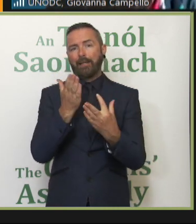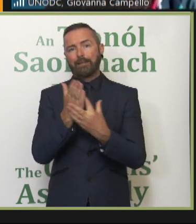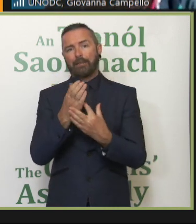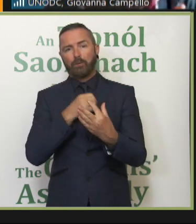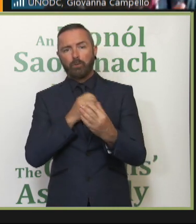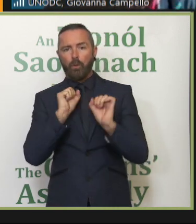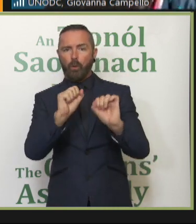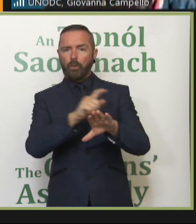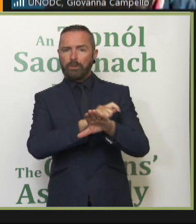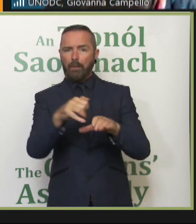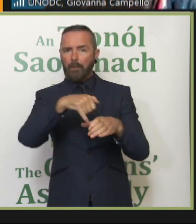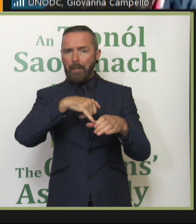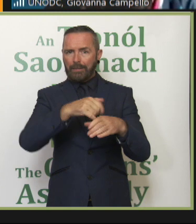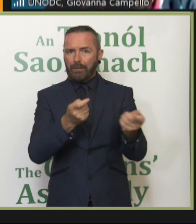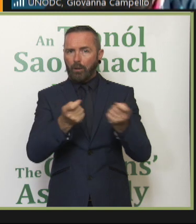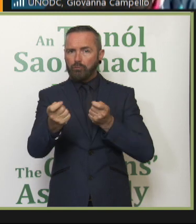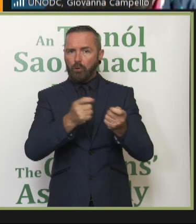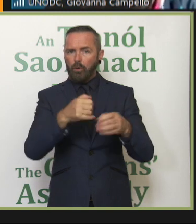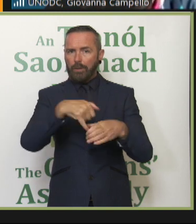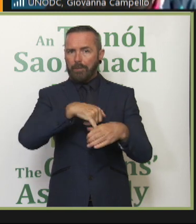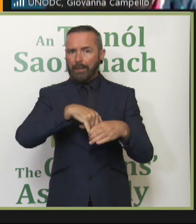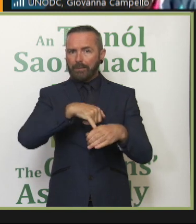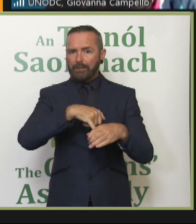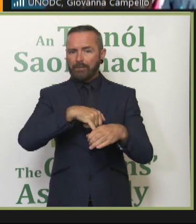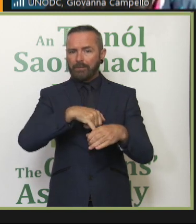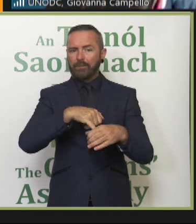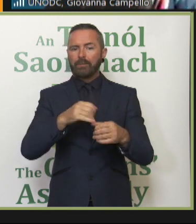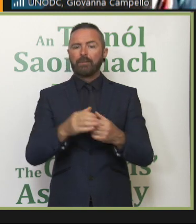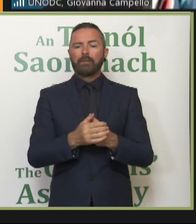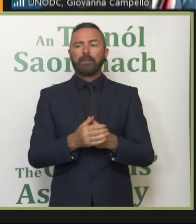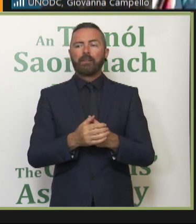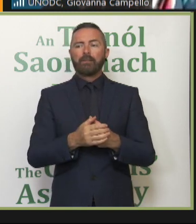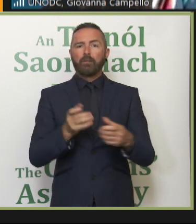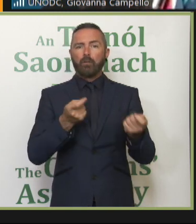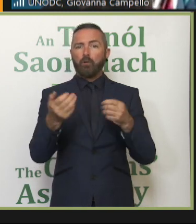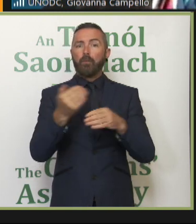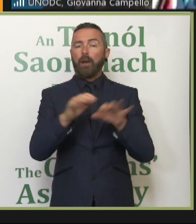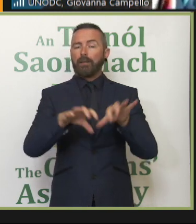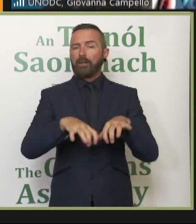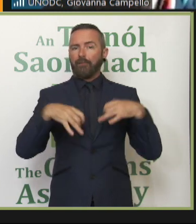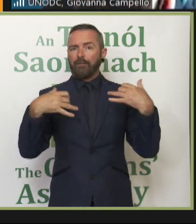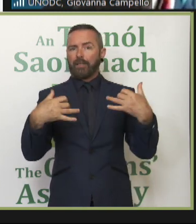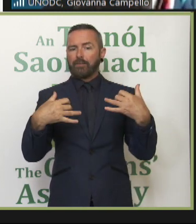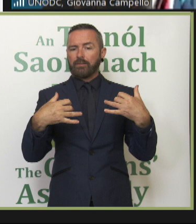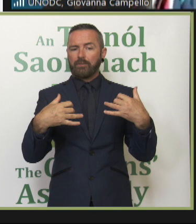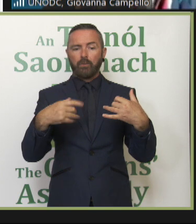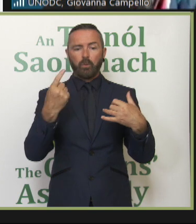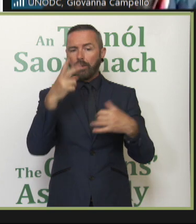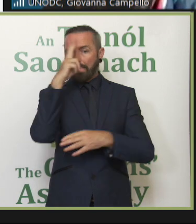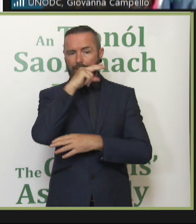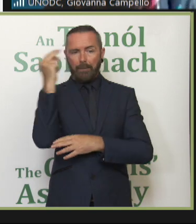medicines, to those psychoactive substances that are controlled under the conventions. And I'm taking as an